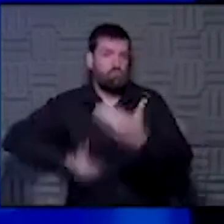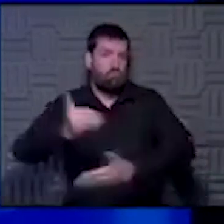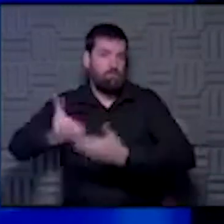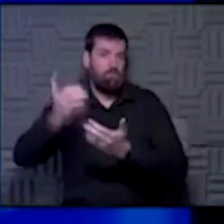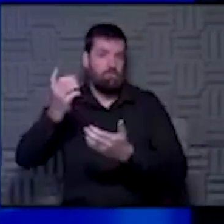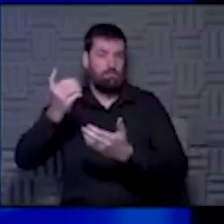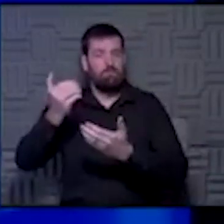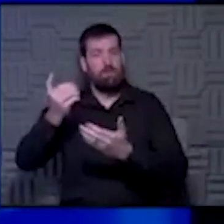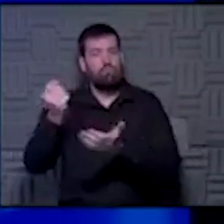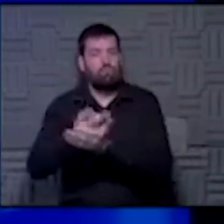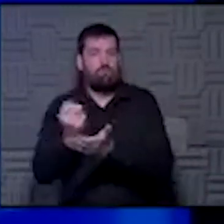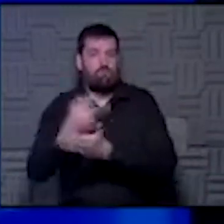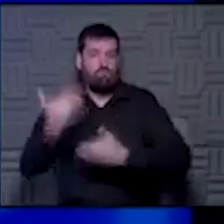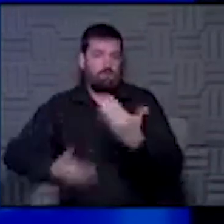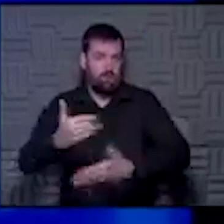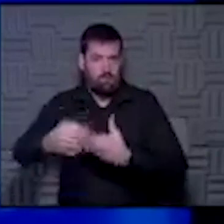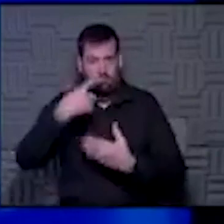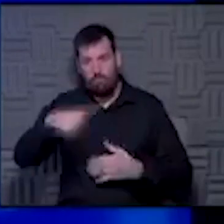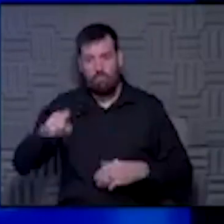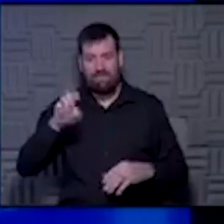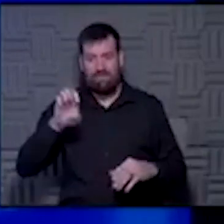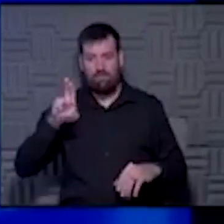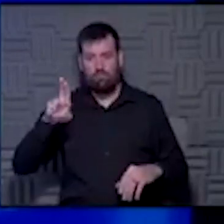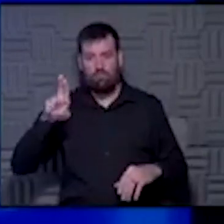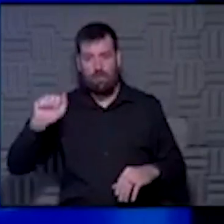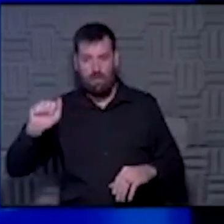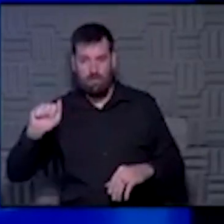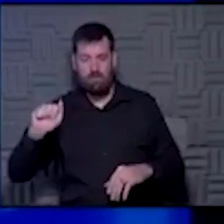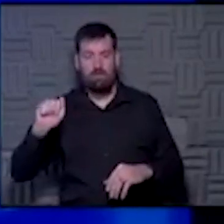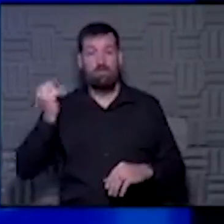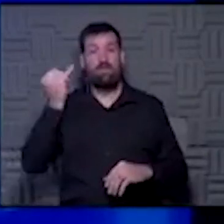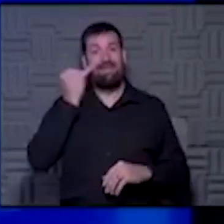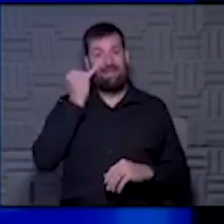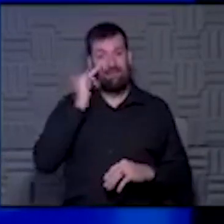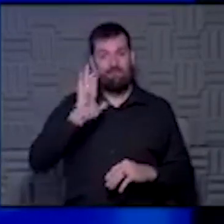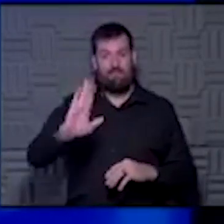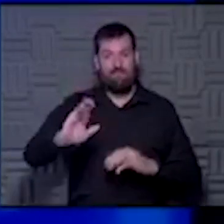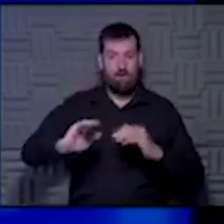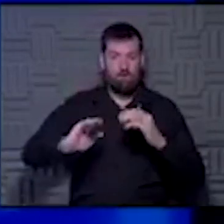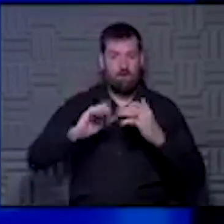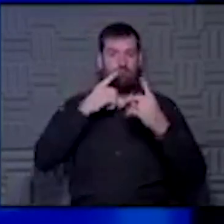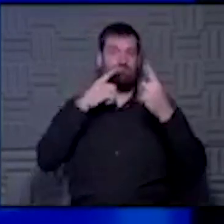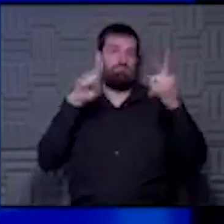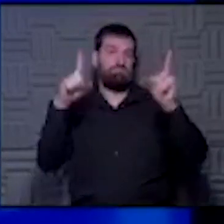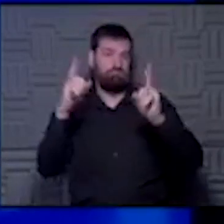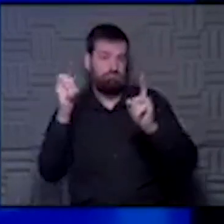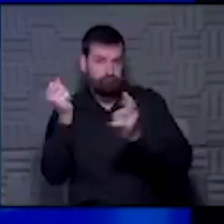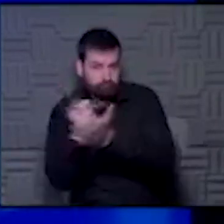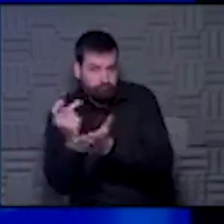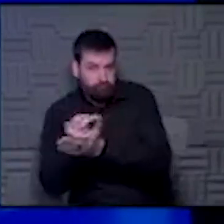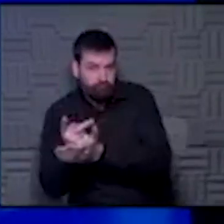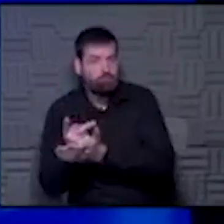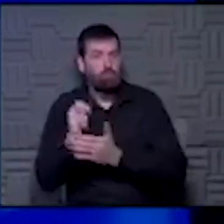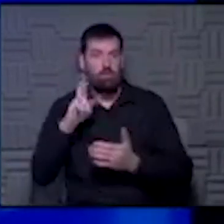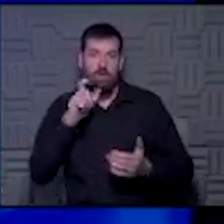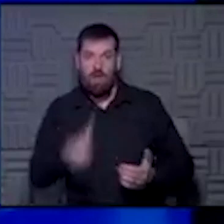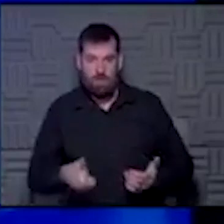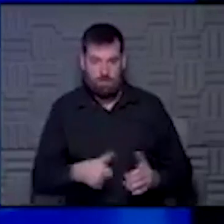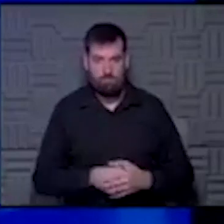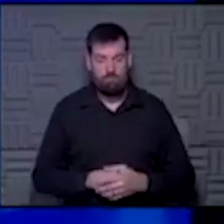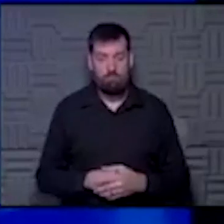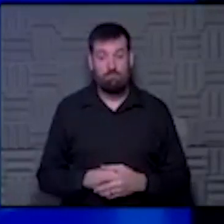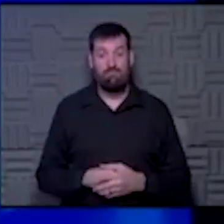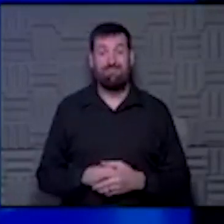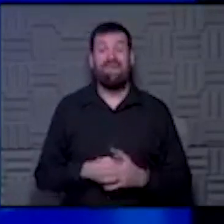decide, based on the data submitted, if there's the thresholds for vaccine approval are met. And